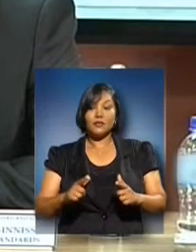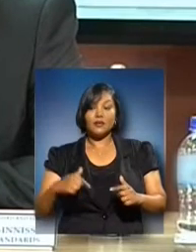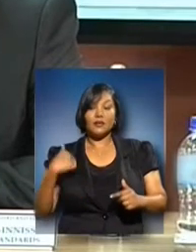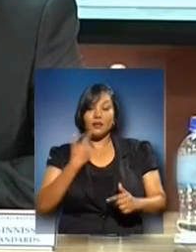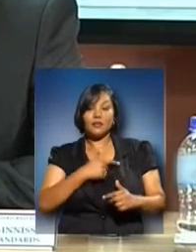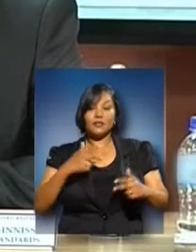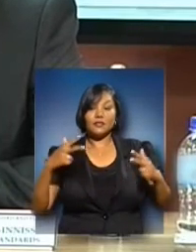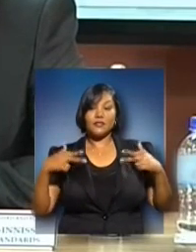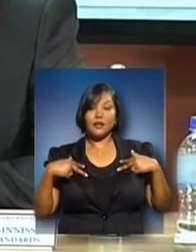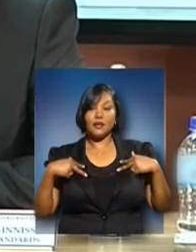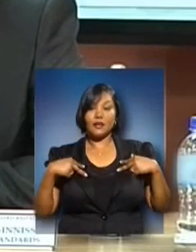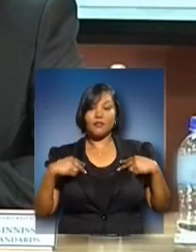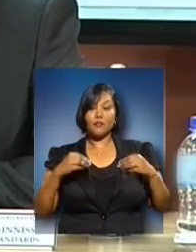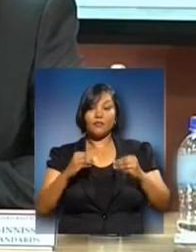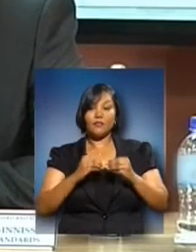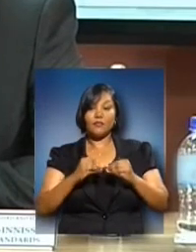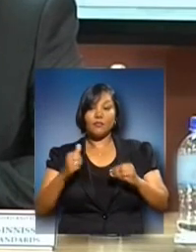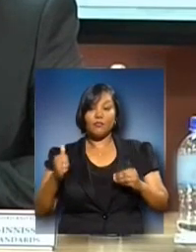the